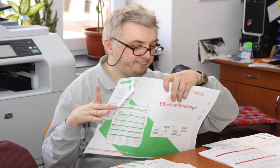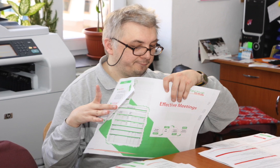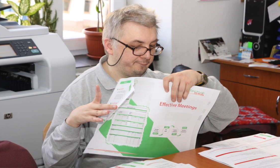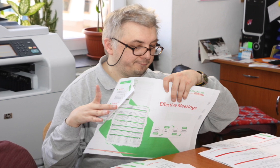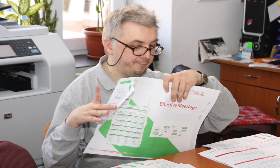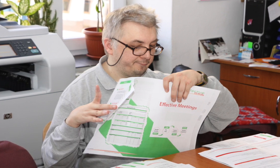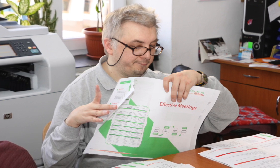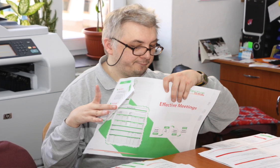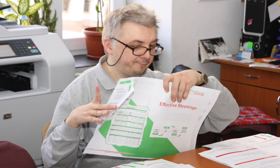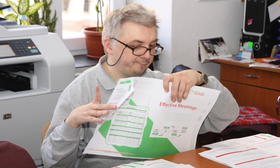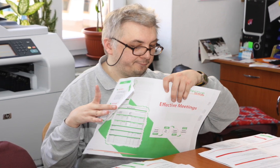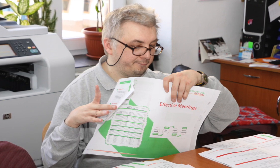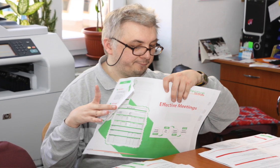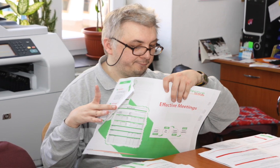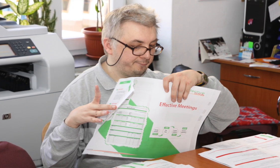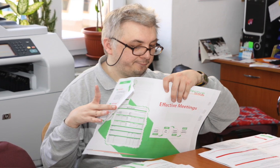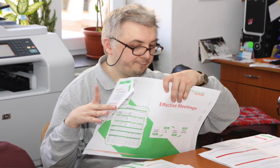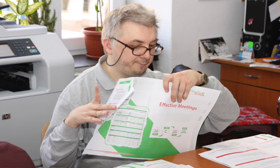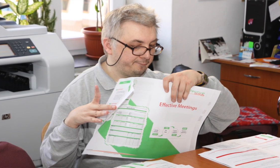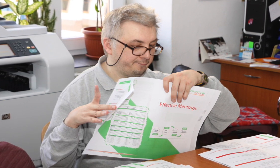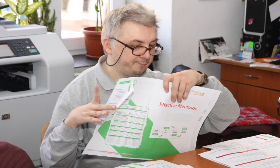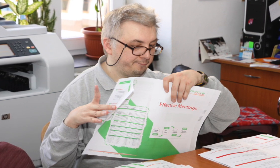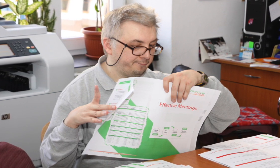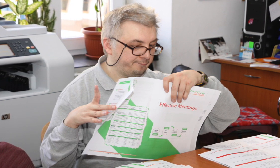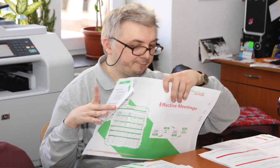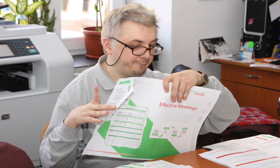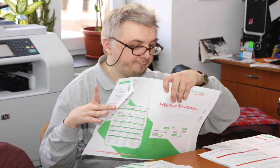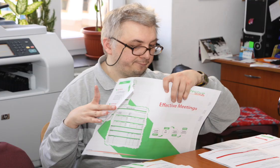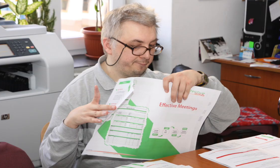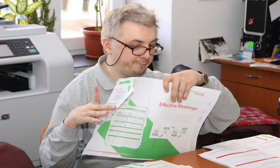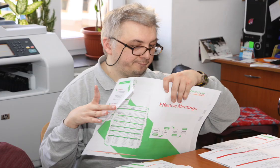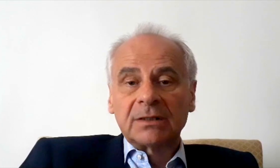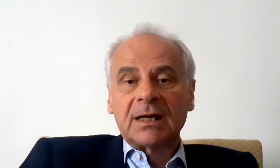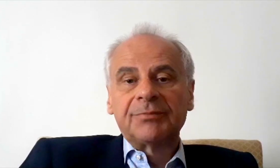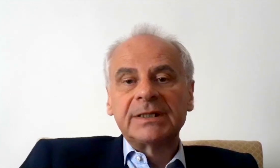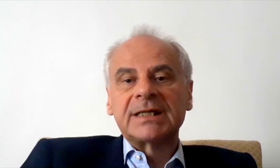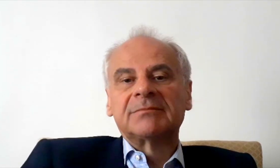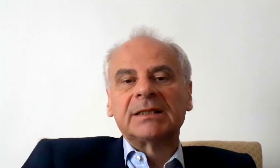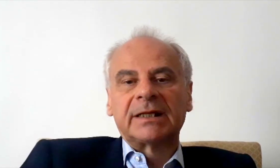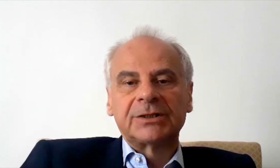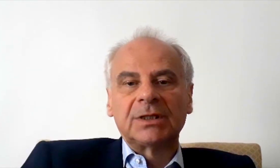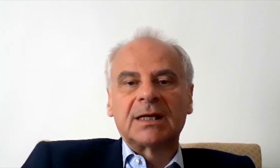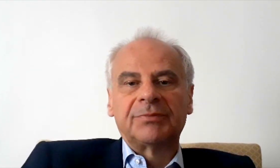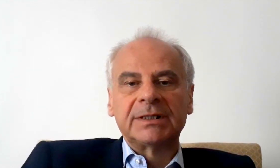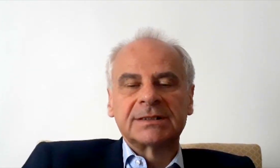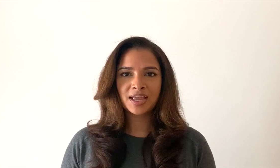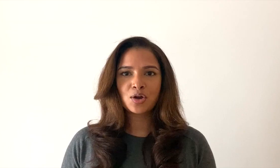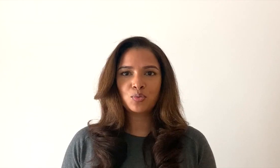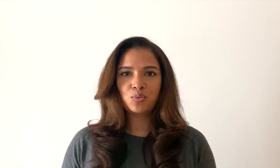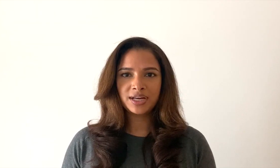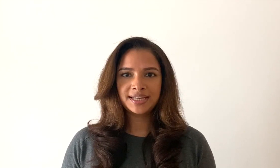companies, social businesses, small and medium-sized companies, large national companies and multinational